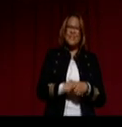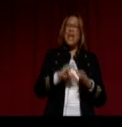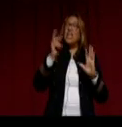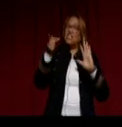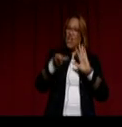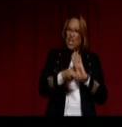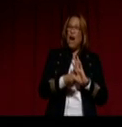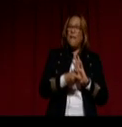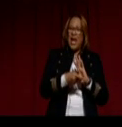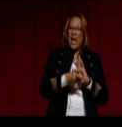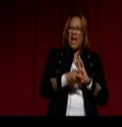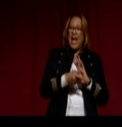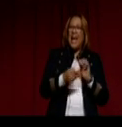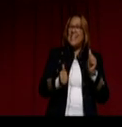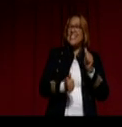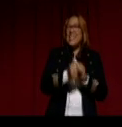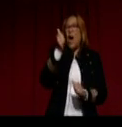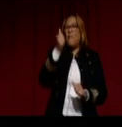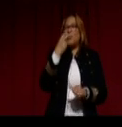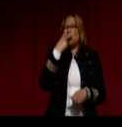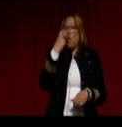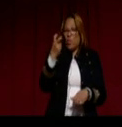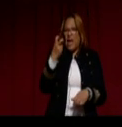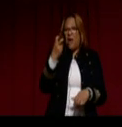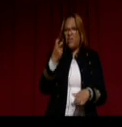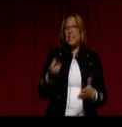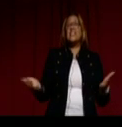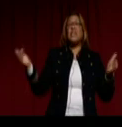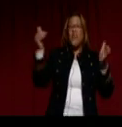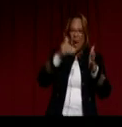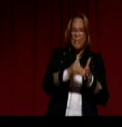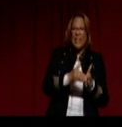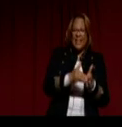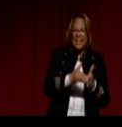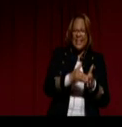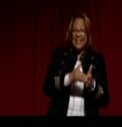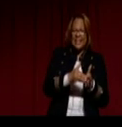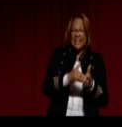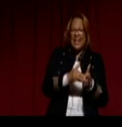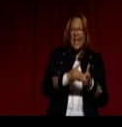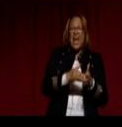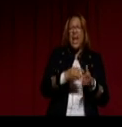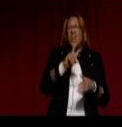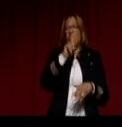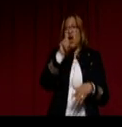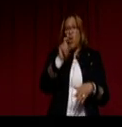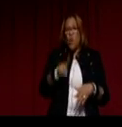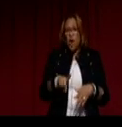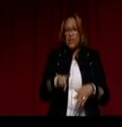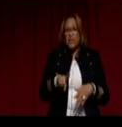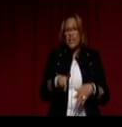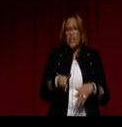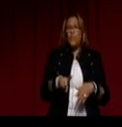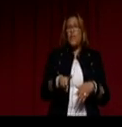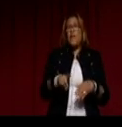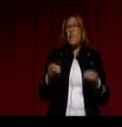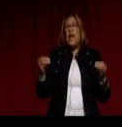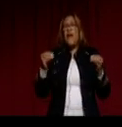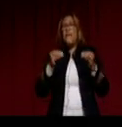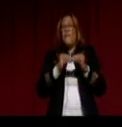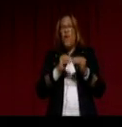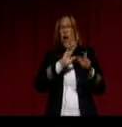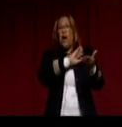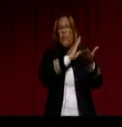back. There's almost no doubt about that. The only question is, will it be more virulent or less